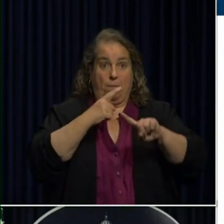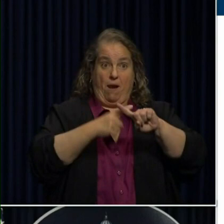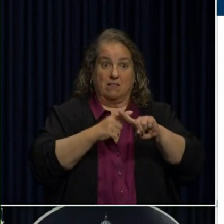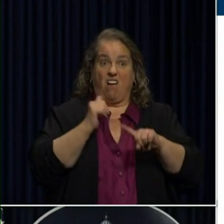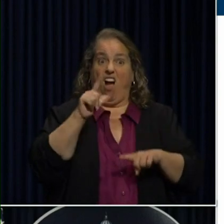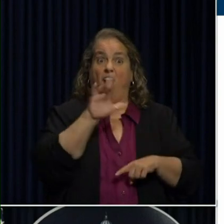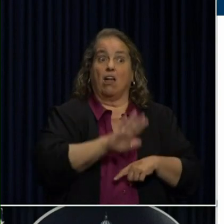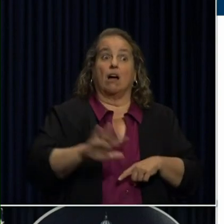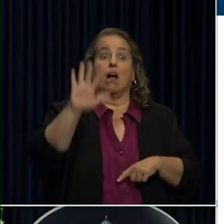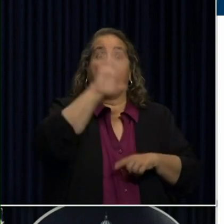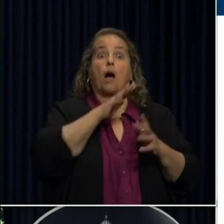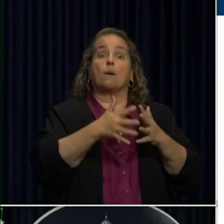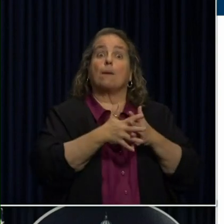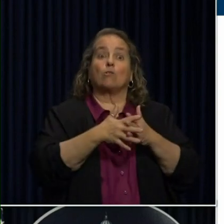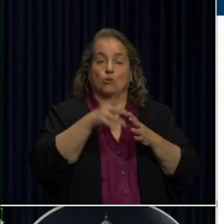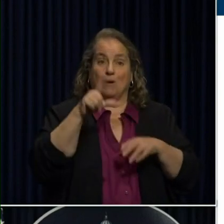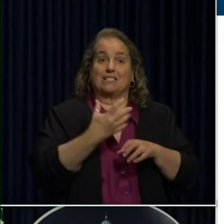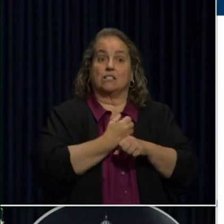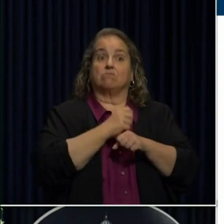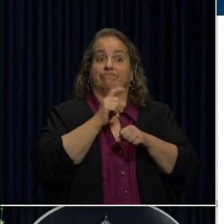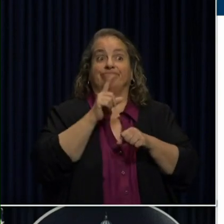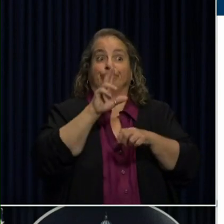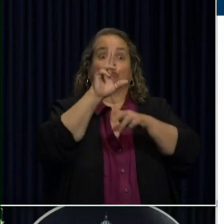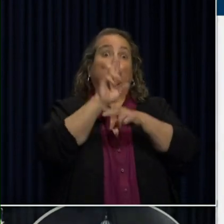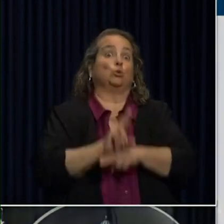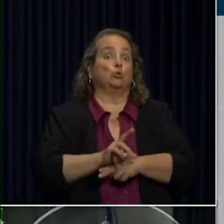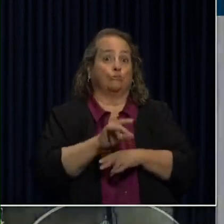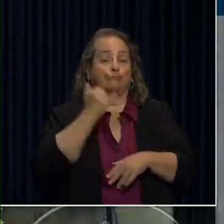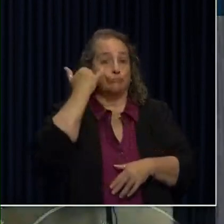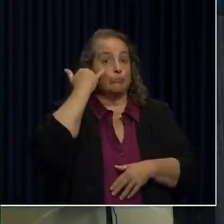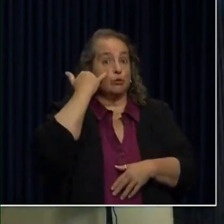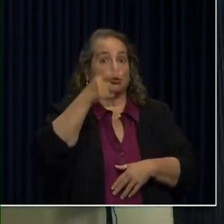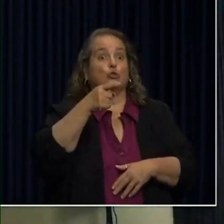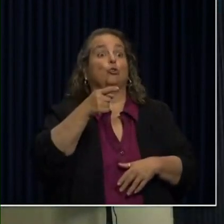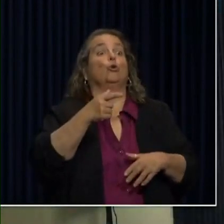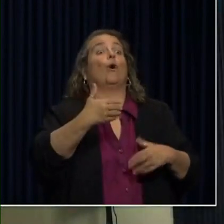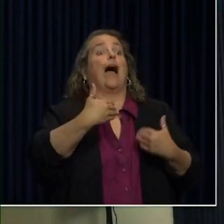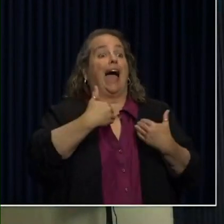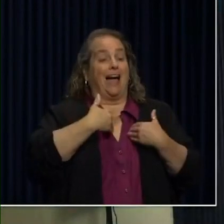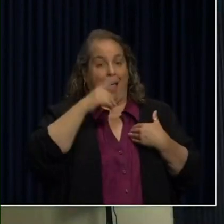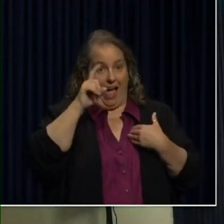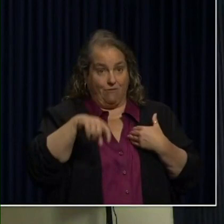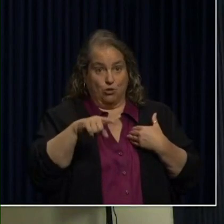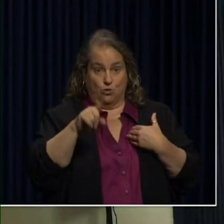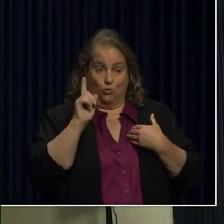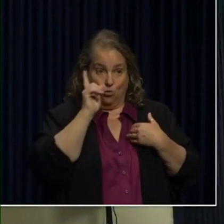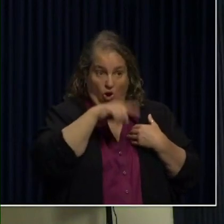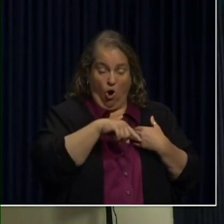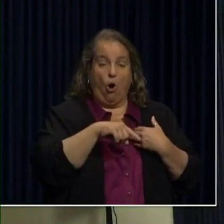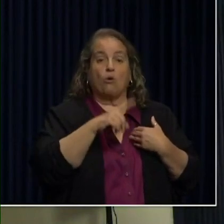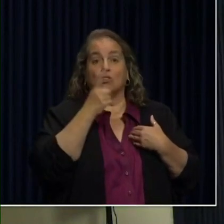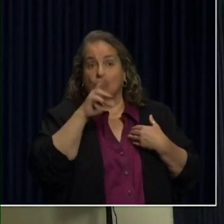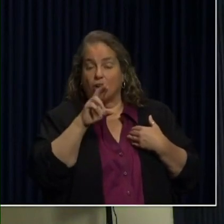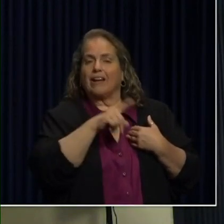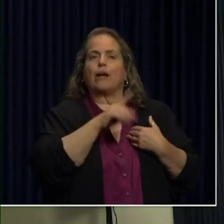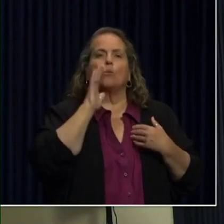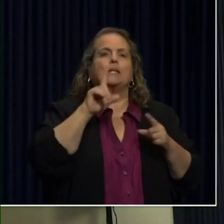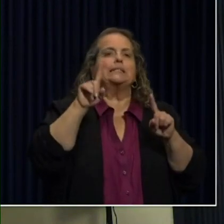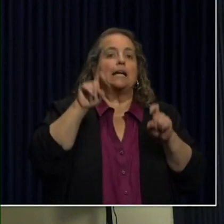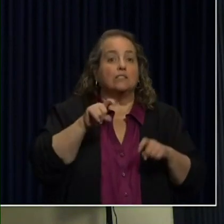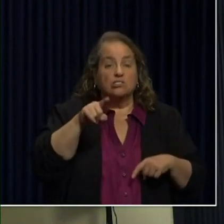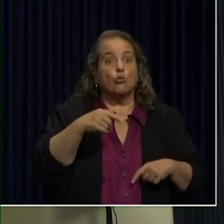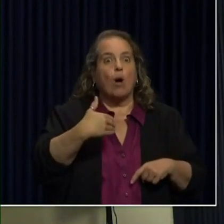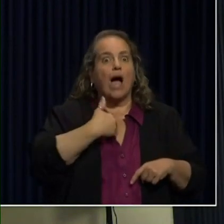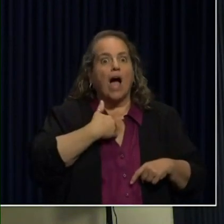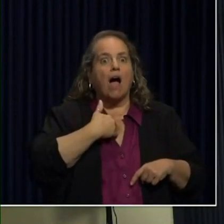a positive test, you're going to have to work on self-isolating for 14 days, having us work with you to identify the people you've come